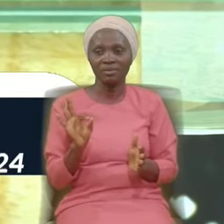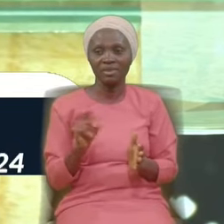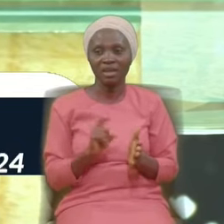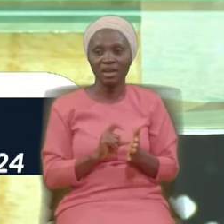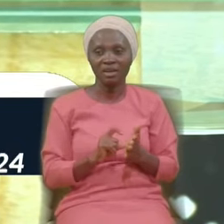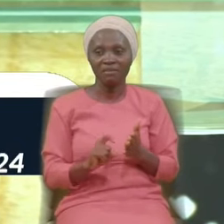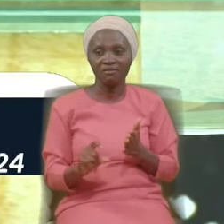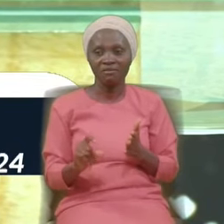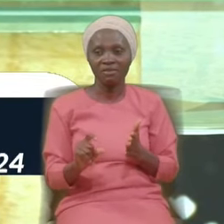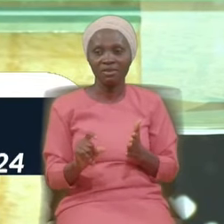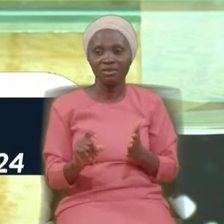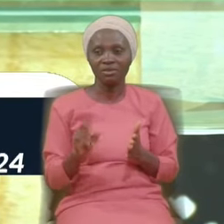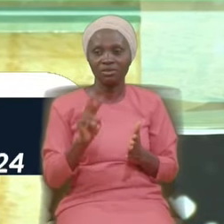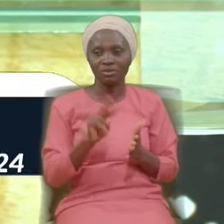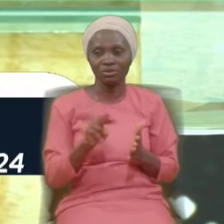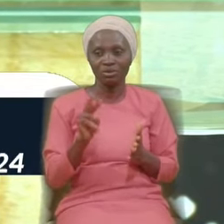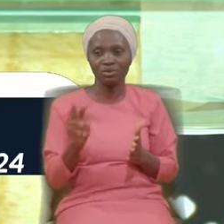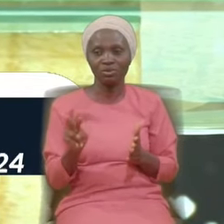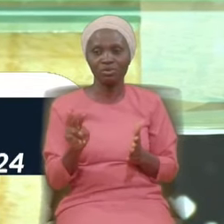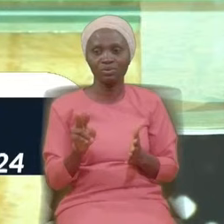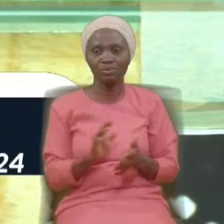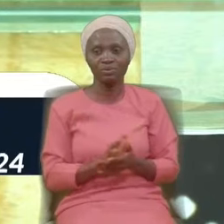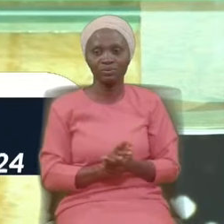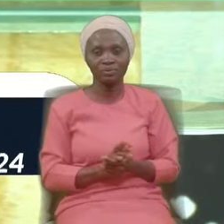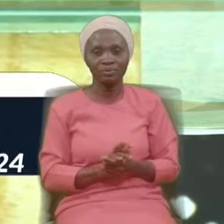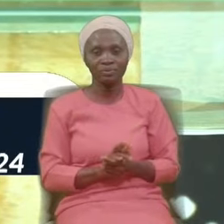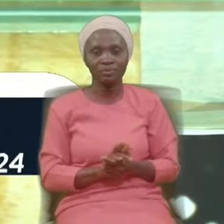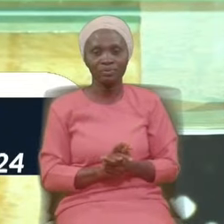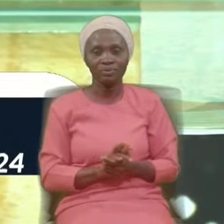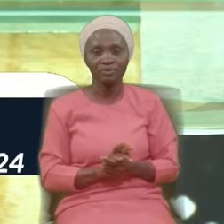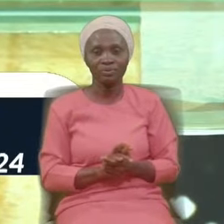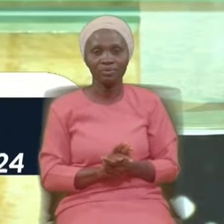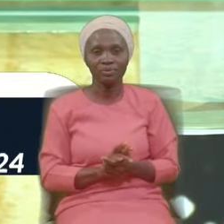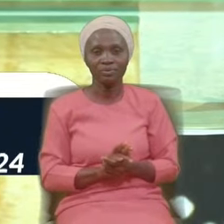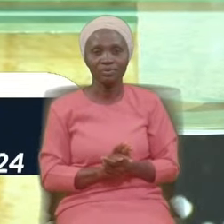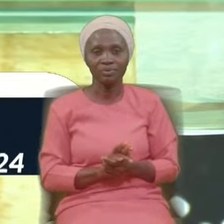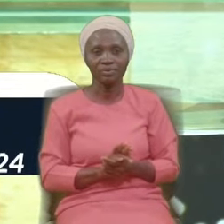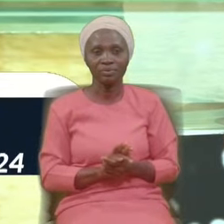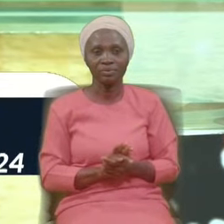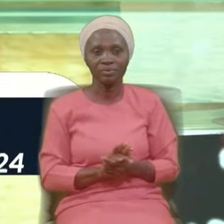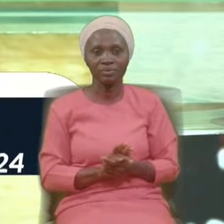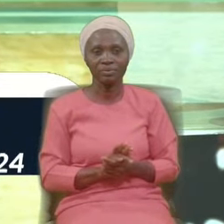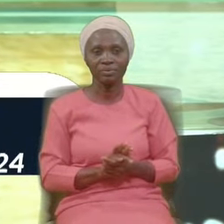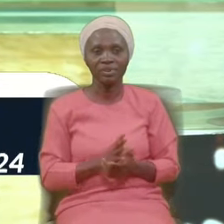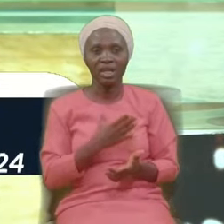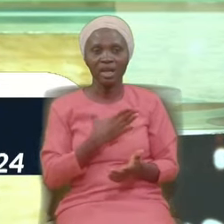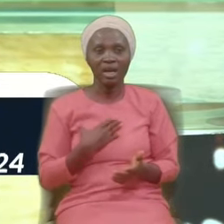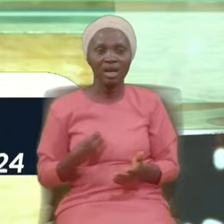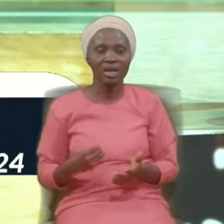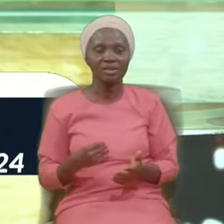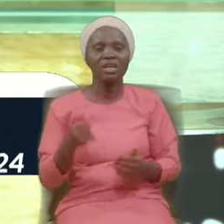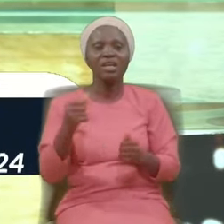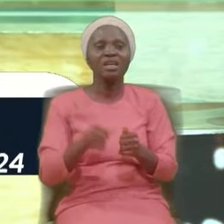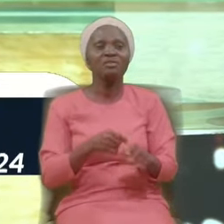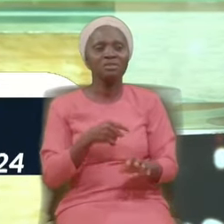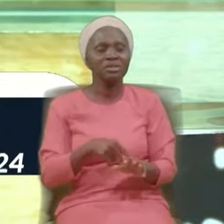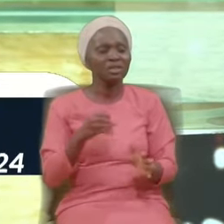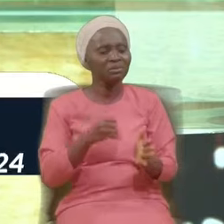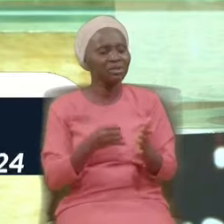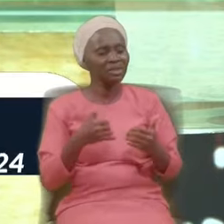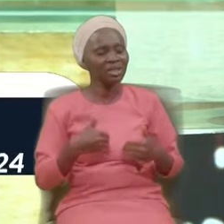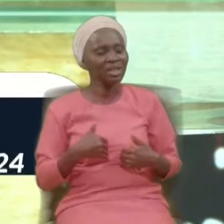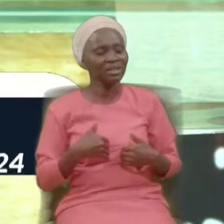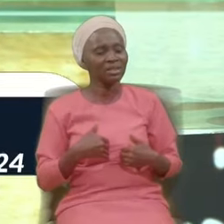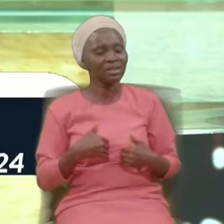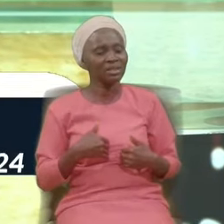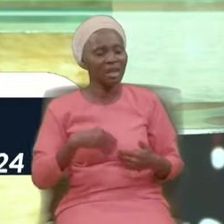Mark chapter 9, reading from verse 22. And oftentimes it has cast him